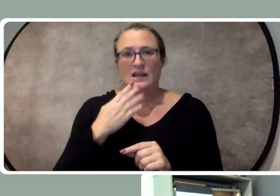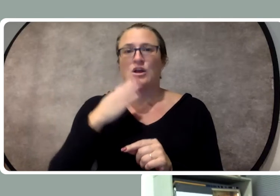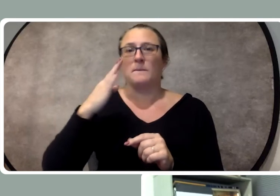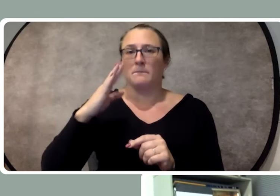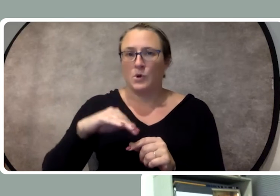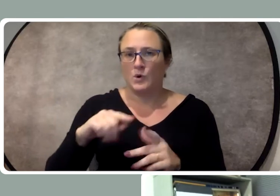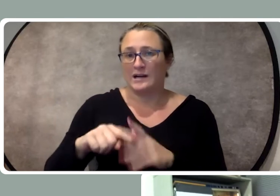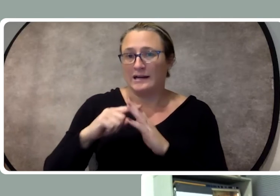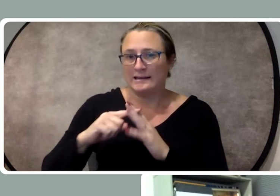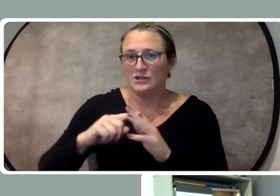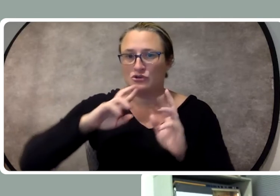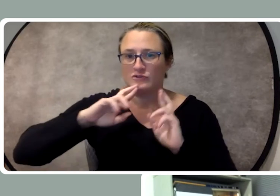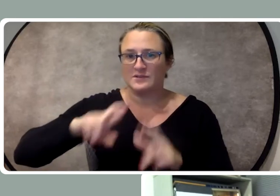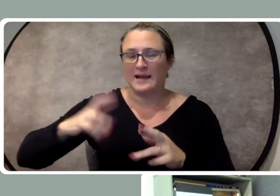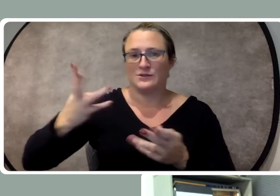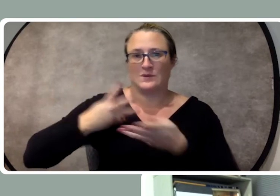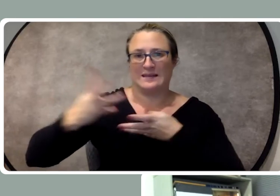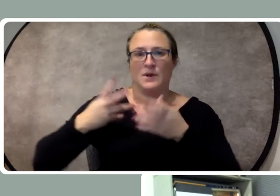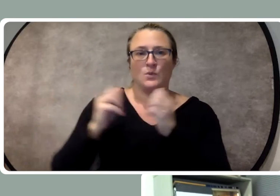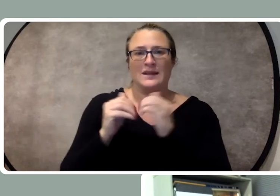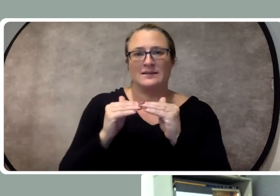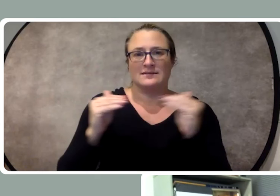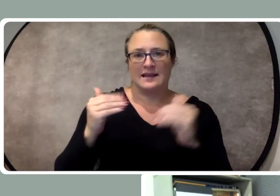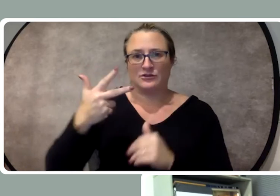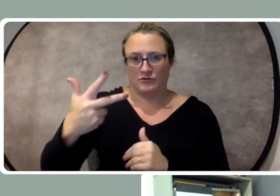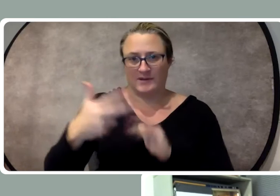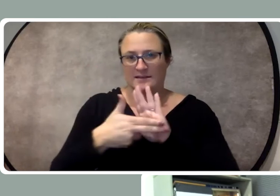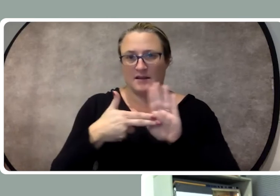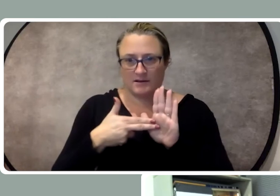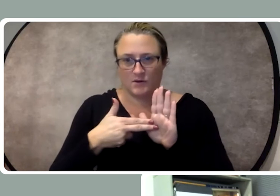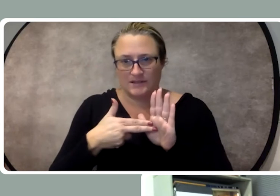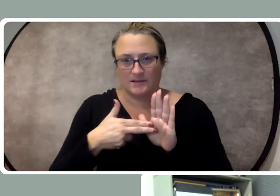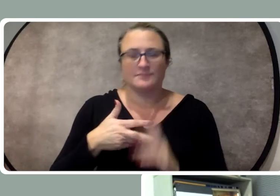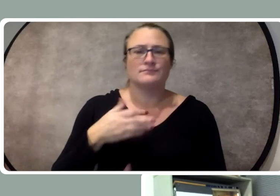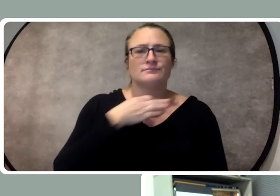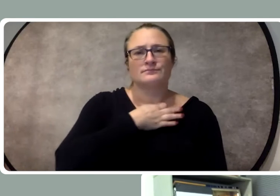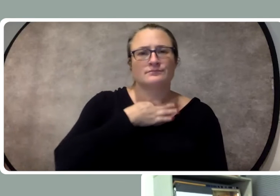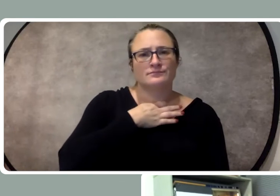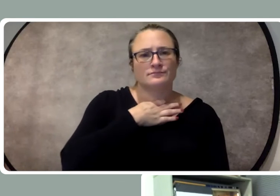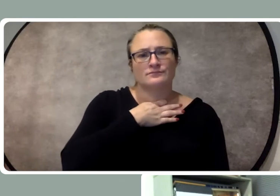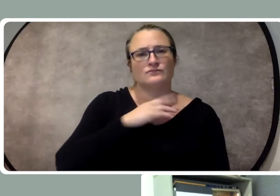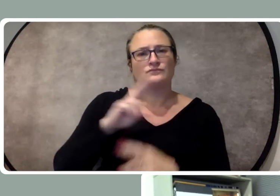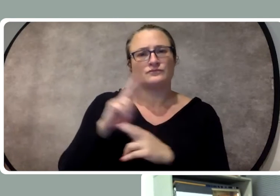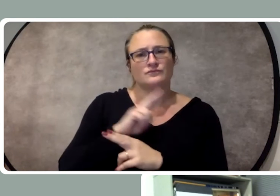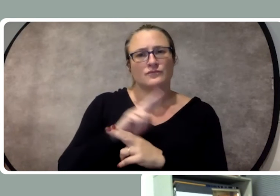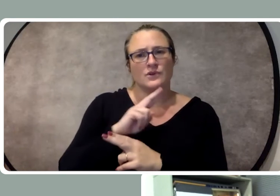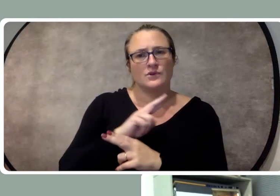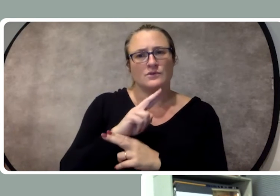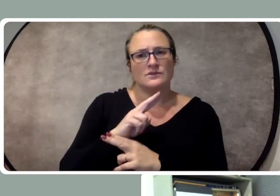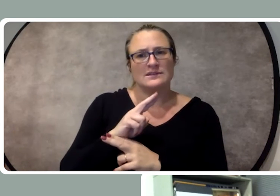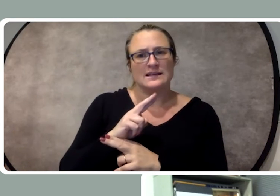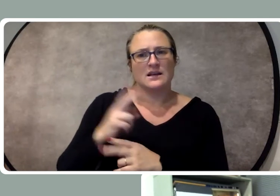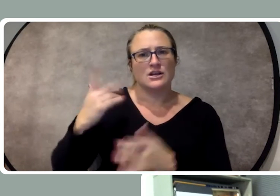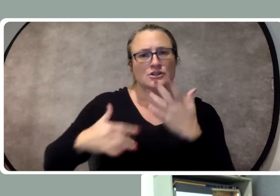to chemotherapy with a stage 3 diagnosis and is curious about the use of circulating